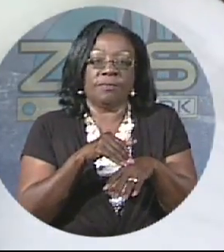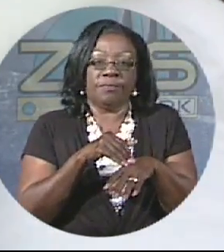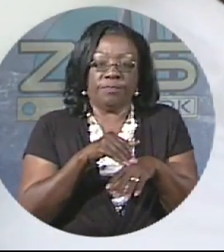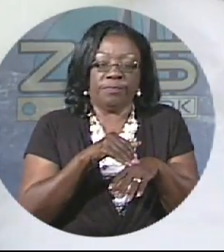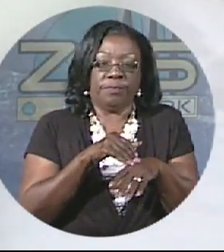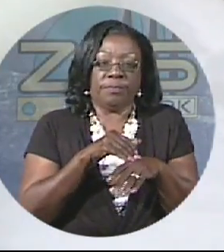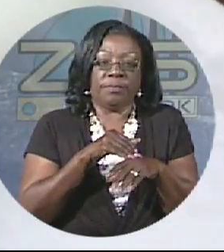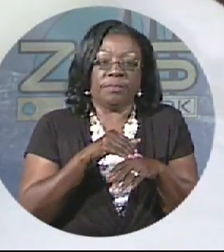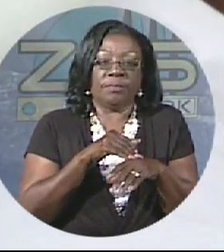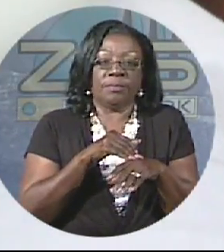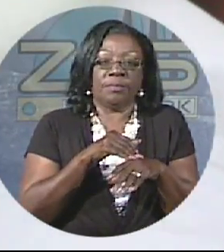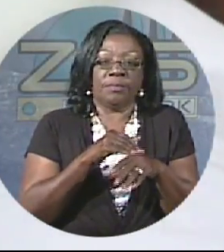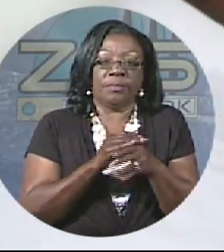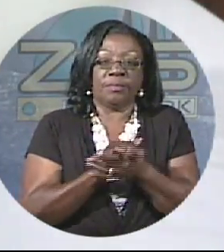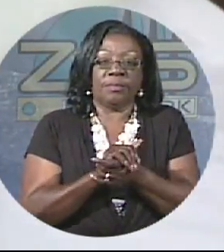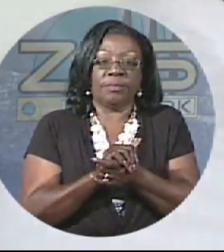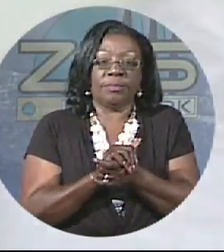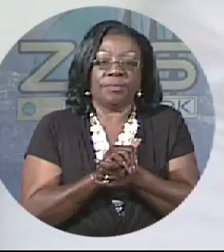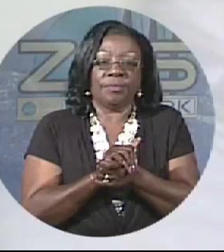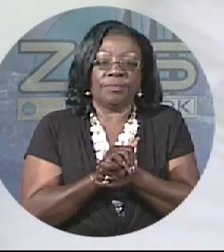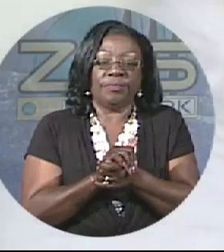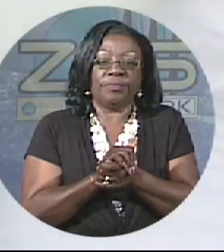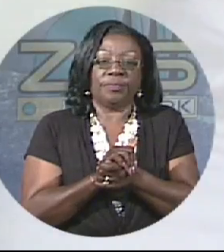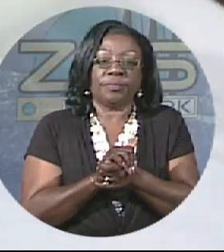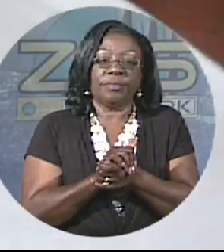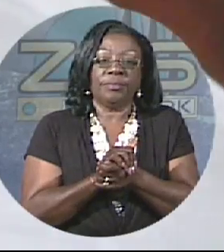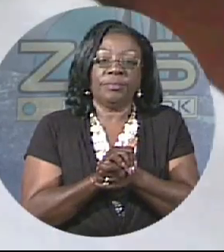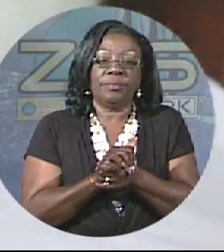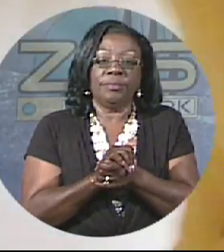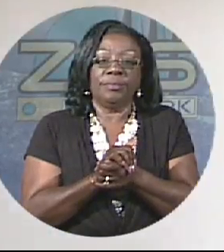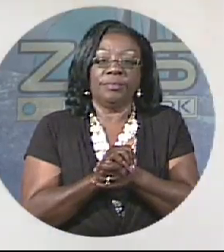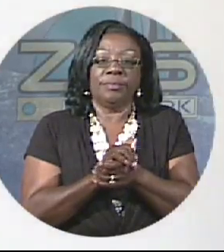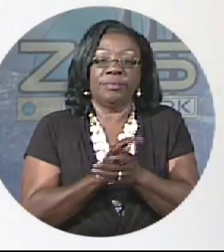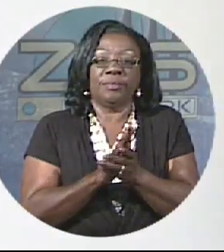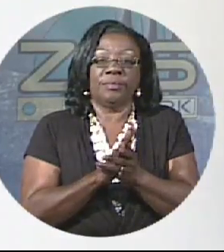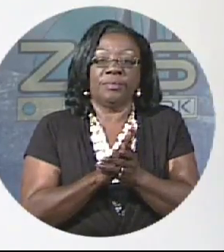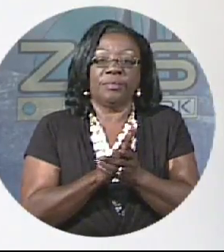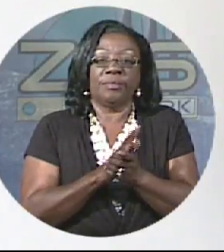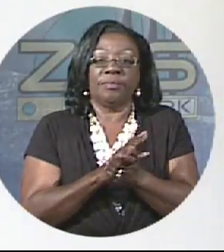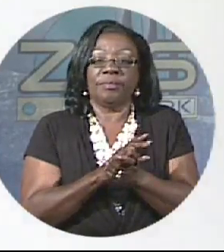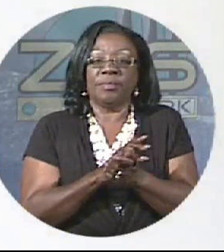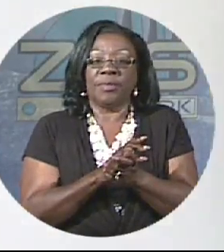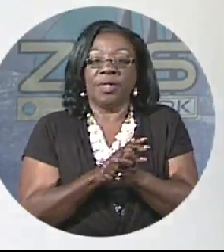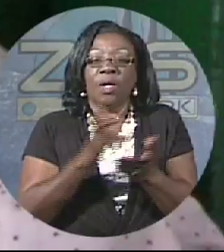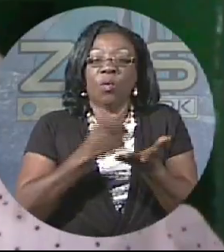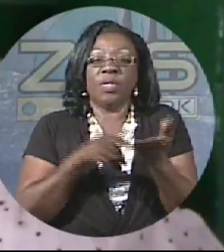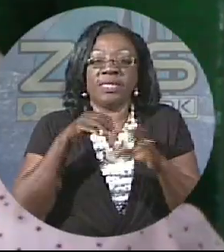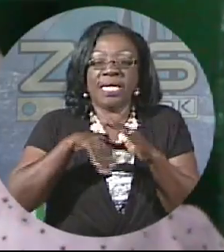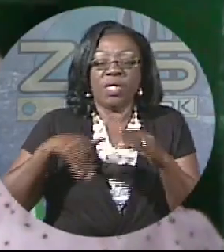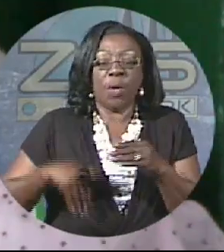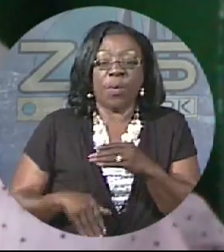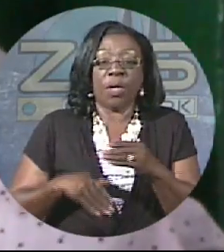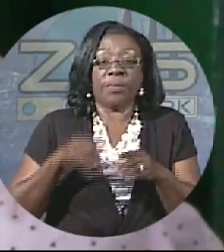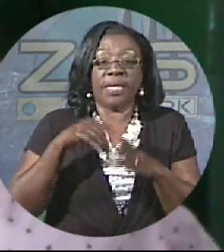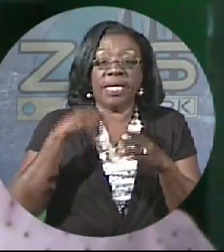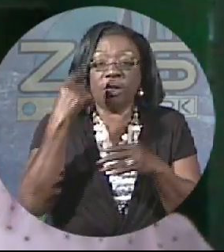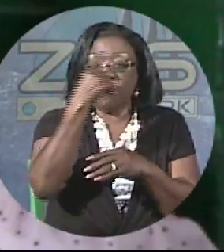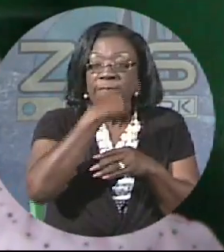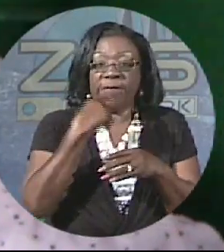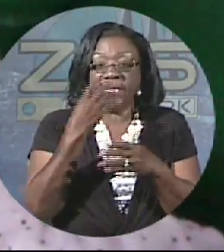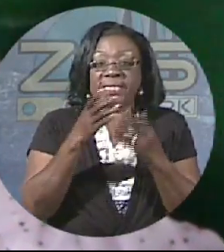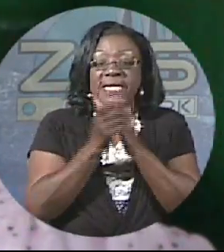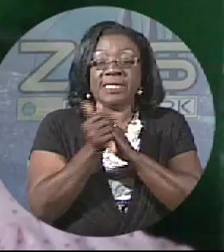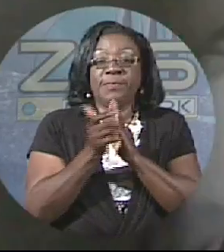is Spider? Is she a girlfriend? No. But why is Spider? Put a knees in your pocket! But our in-your-face